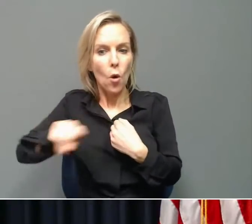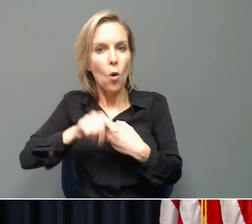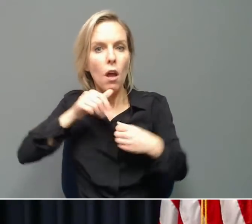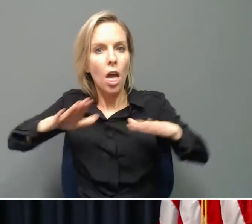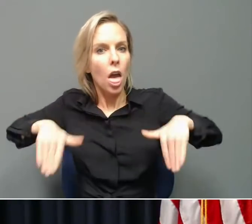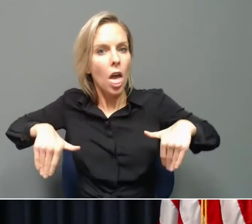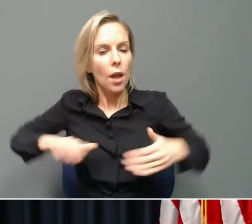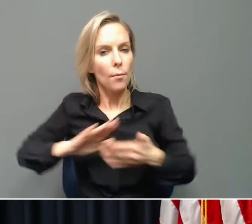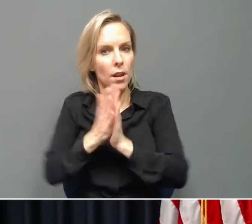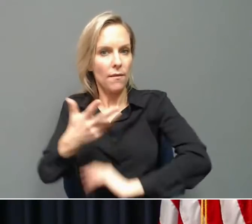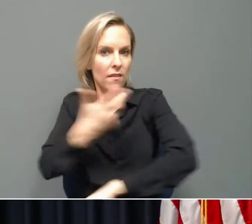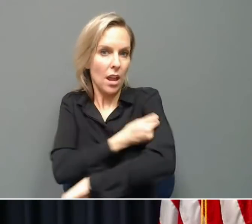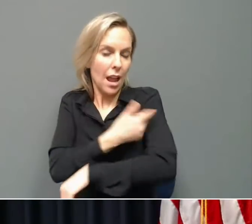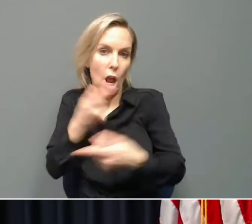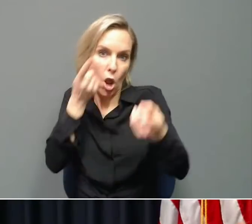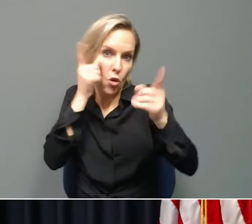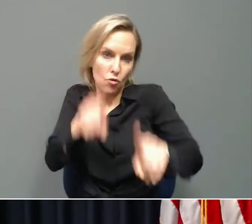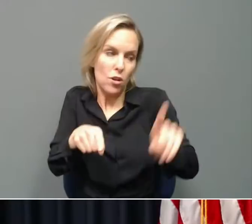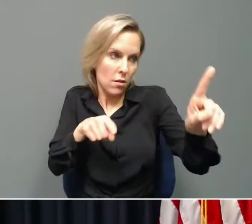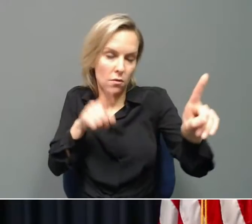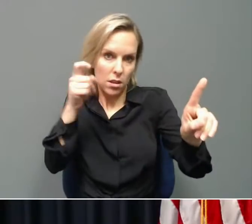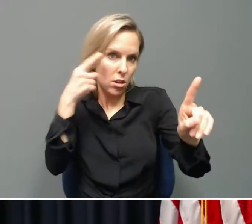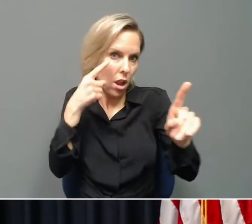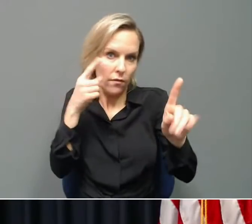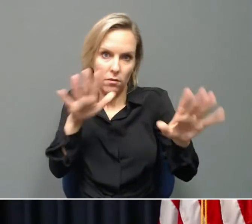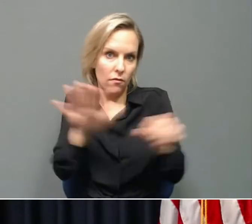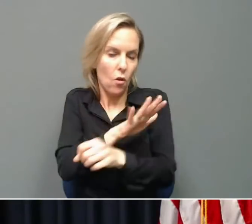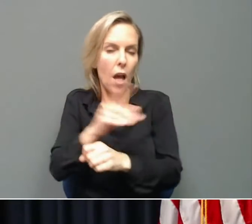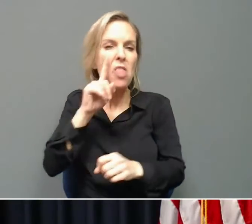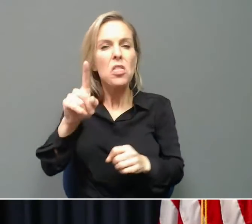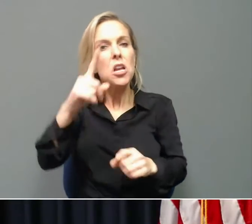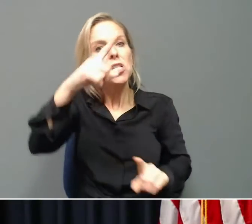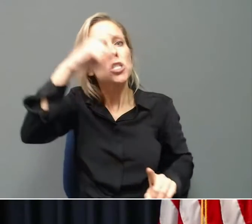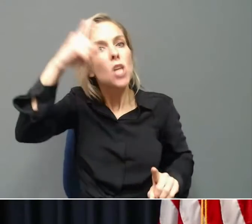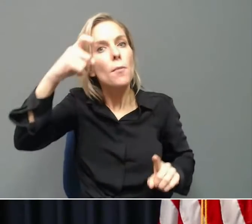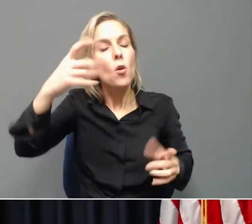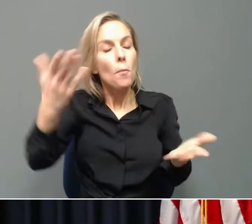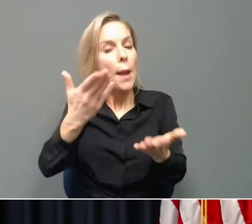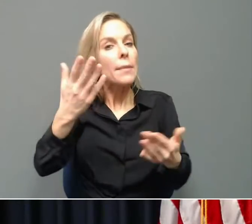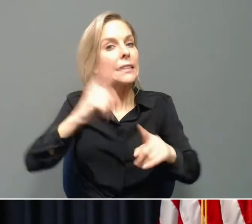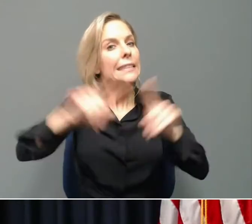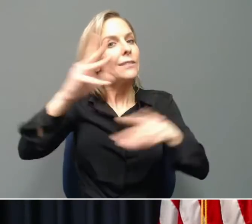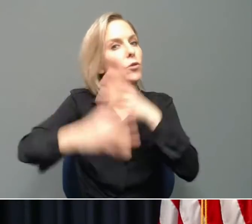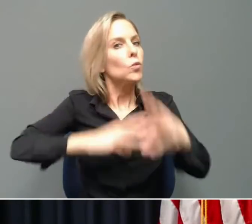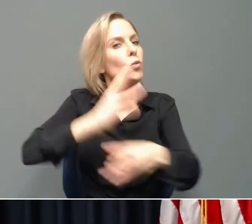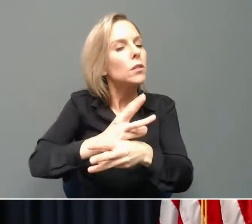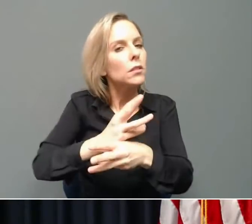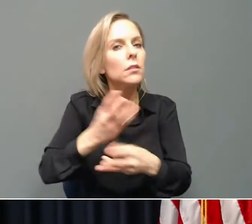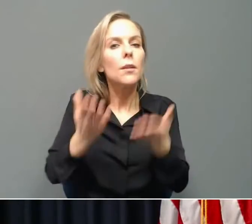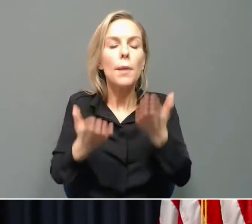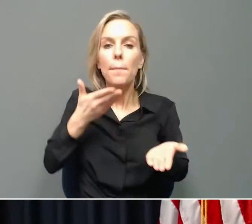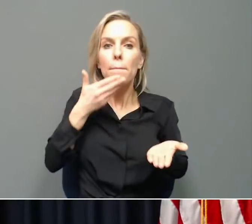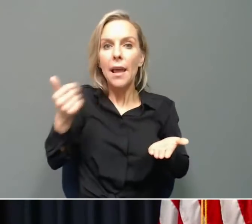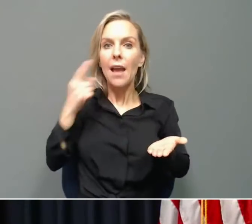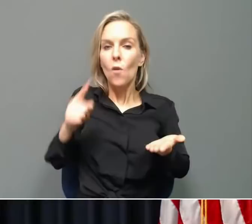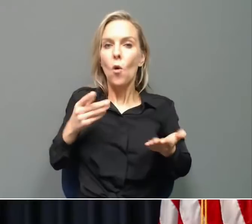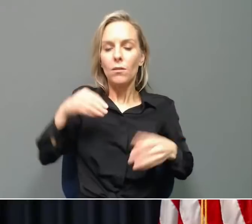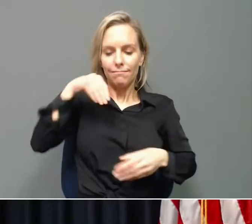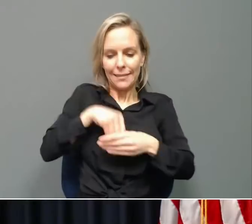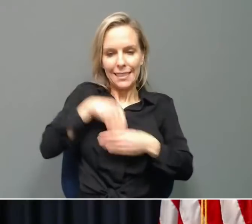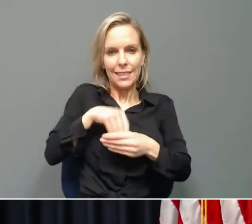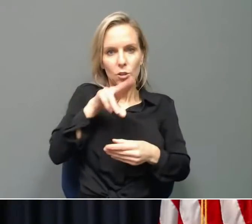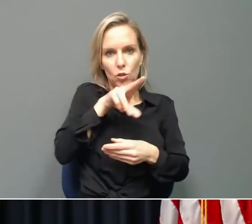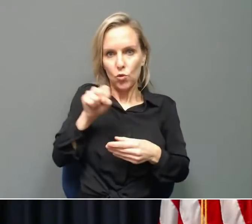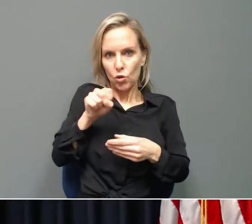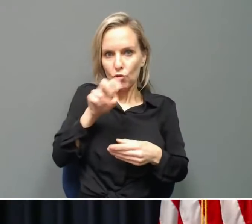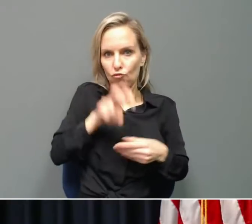I agree with the governor entirely. I think summer and beyond could be a very different world. It may be much better for domestic travel within the United